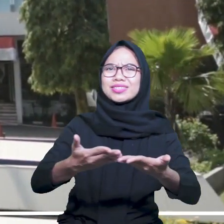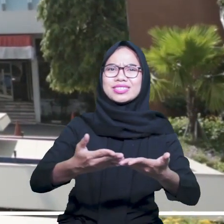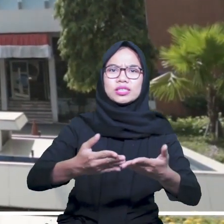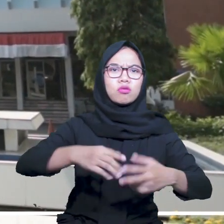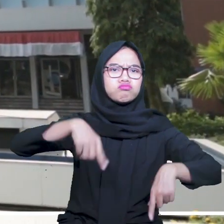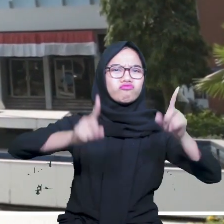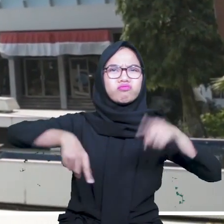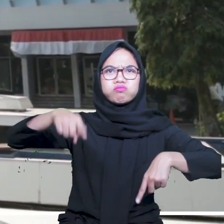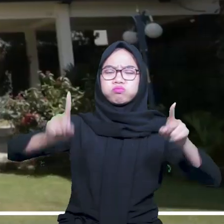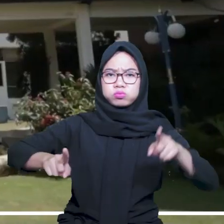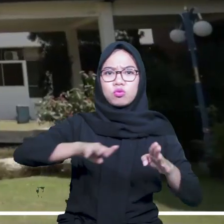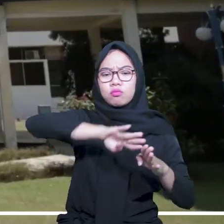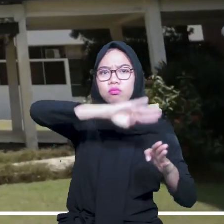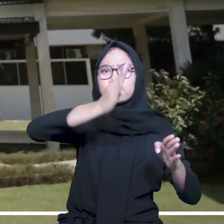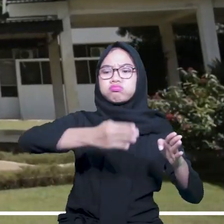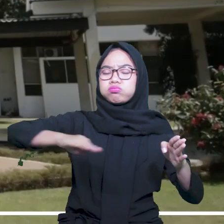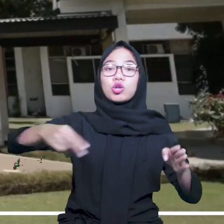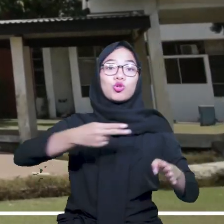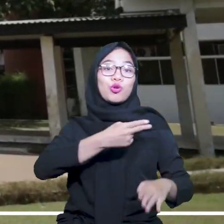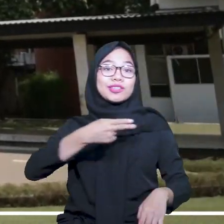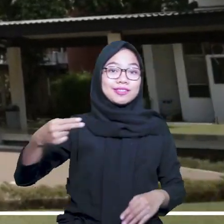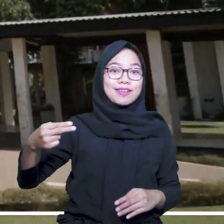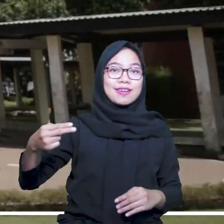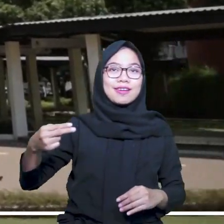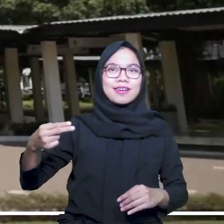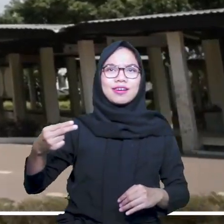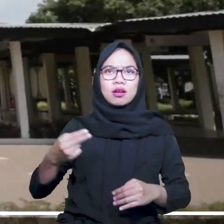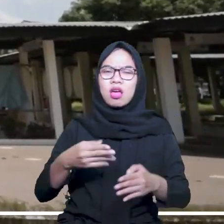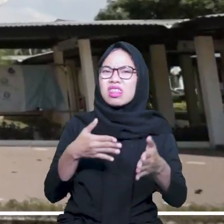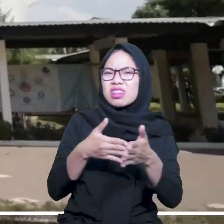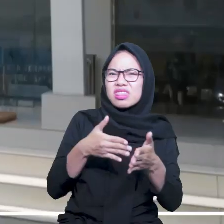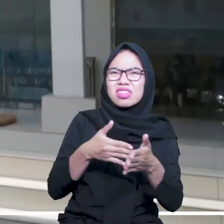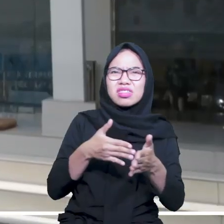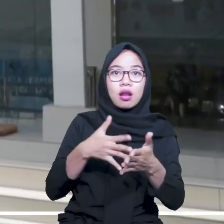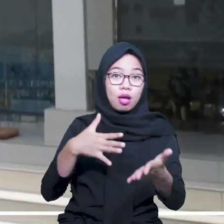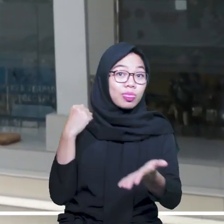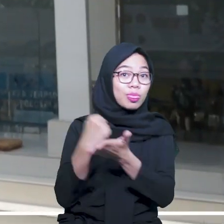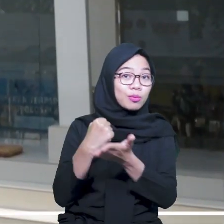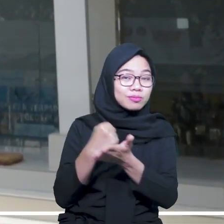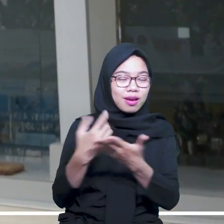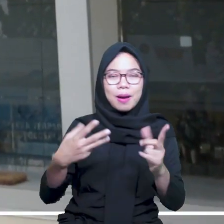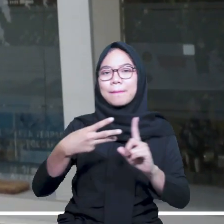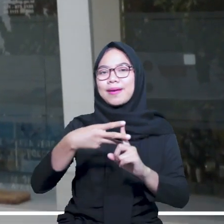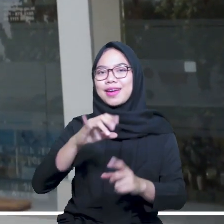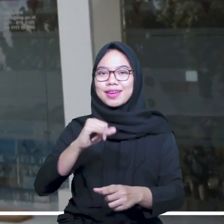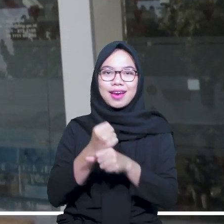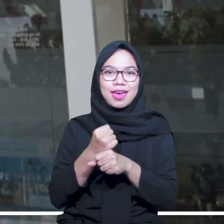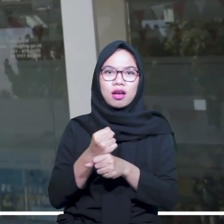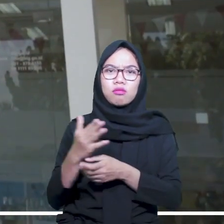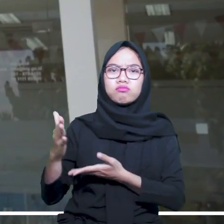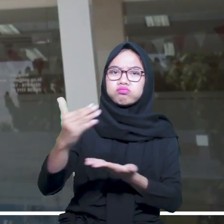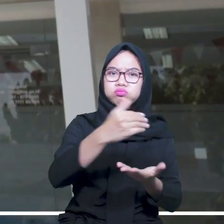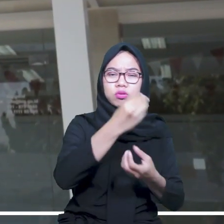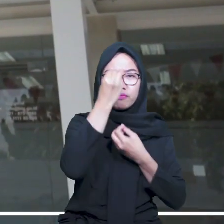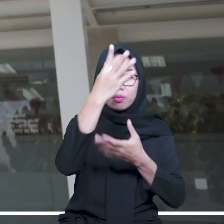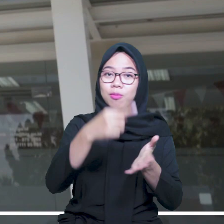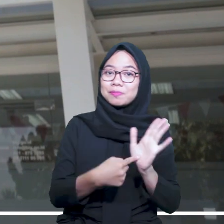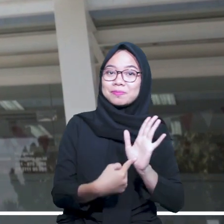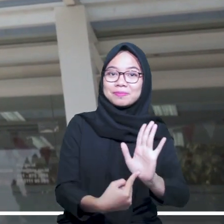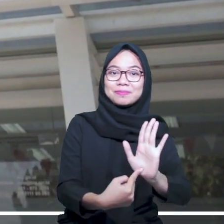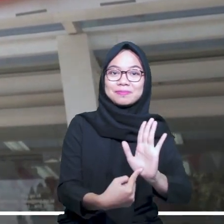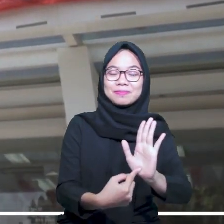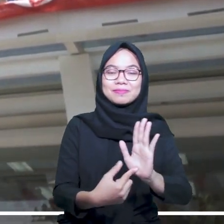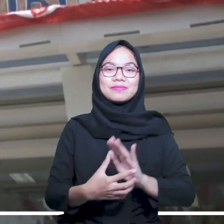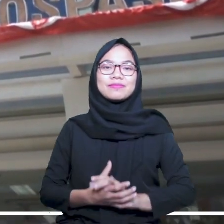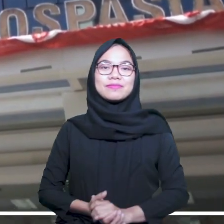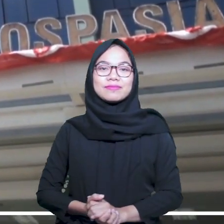Indonesia's diverse geographical conditions pose both a challenge and an obligation for the Geospatial Information Agency